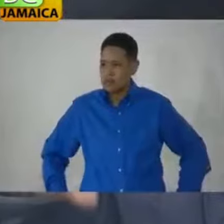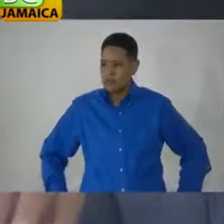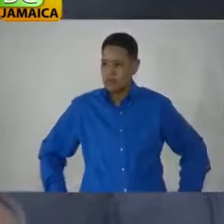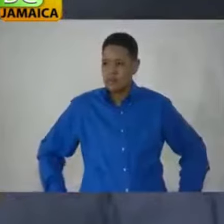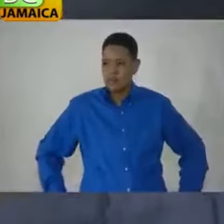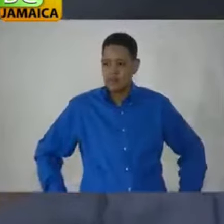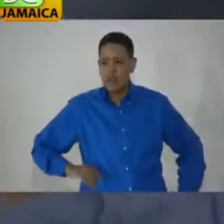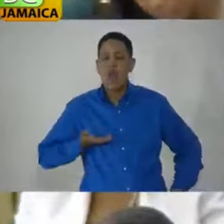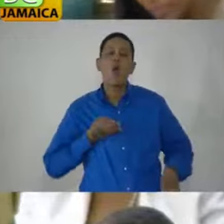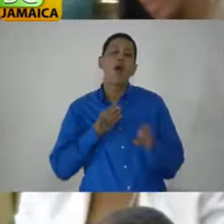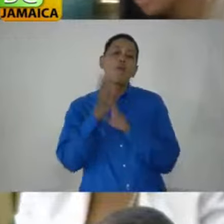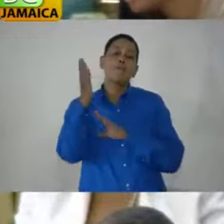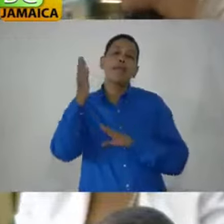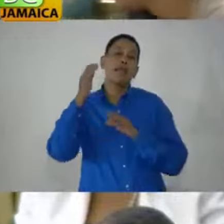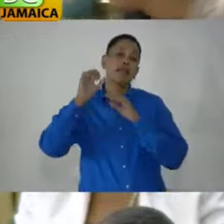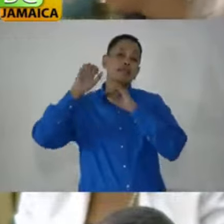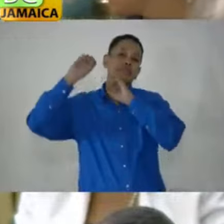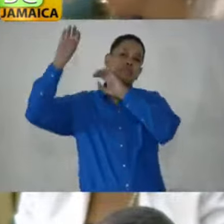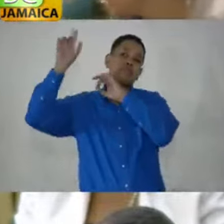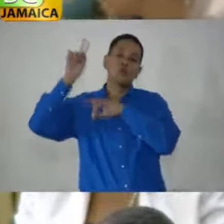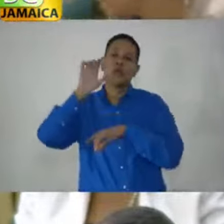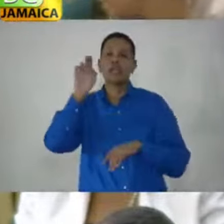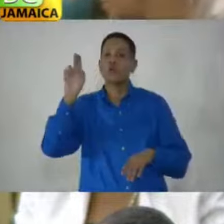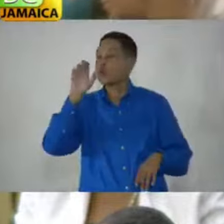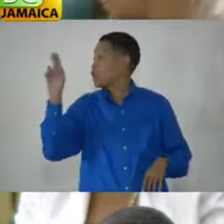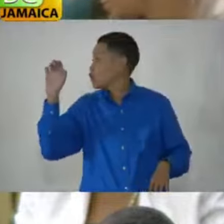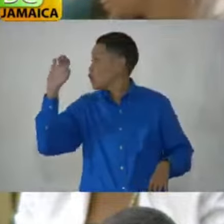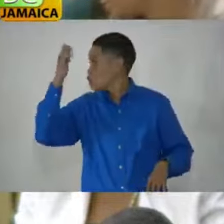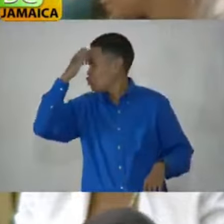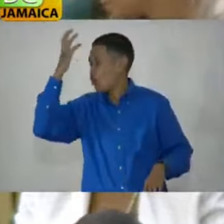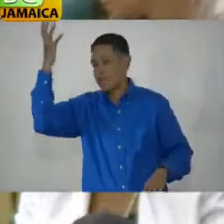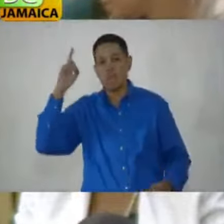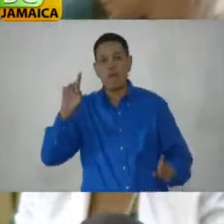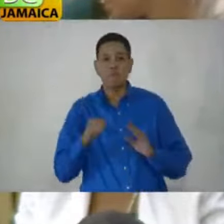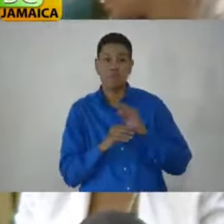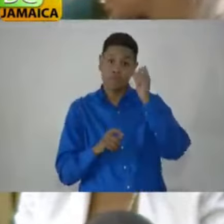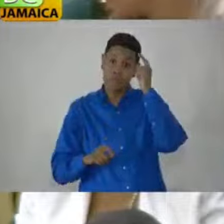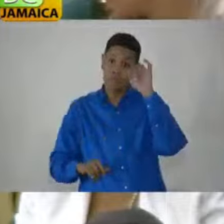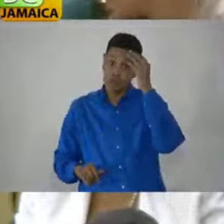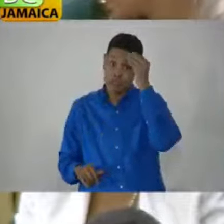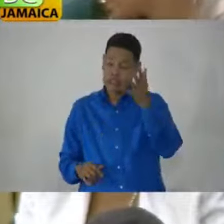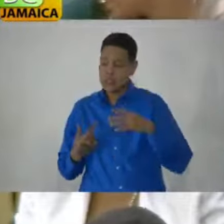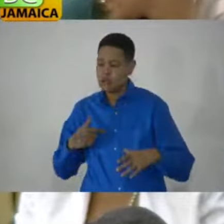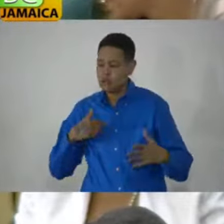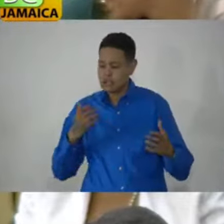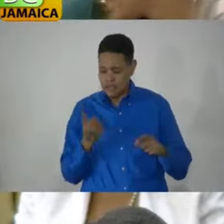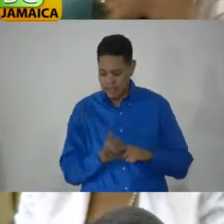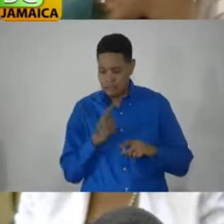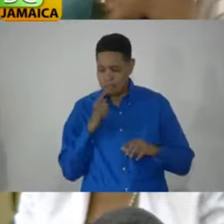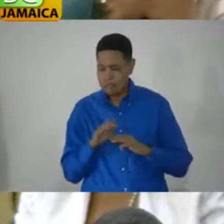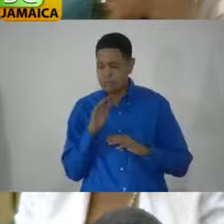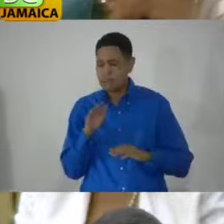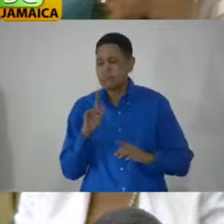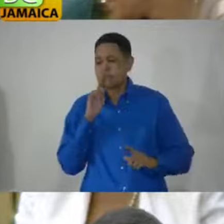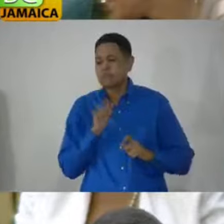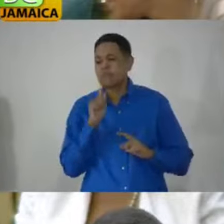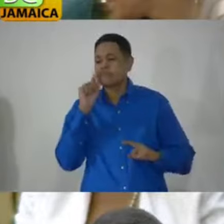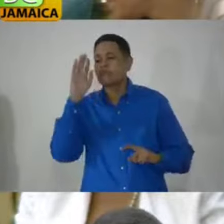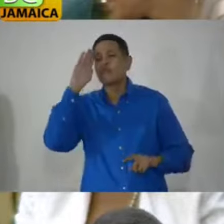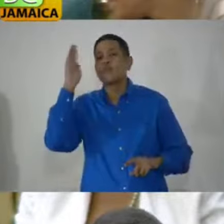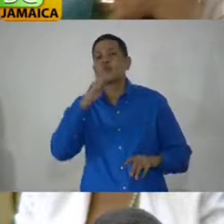Yes, our main market is the EU. Our main market continues to be the EU. And just to say, we are taking steps to